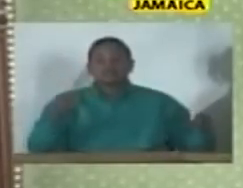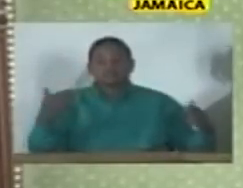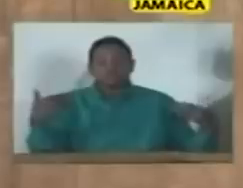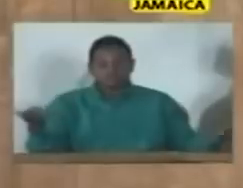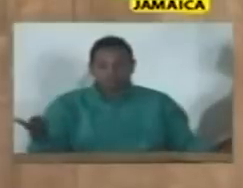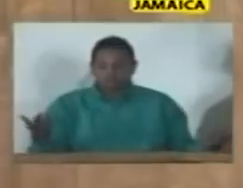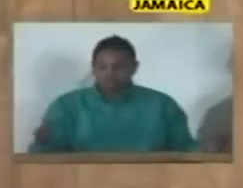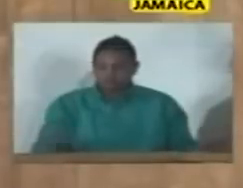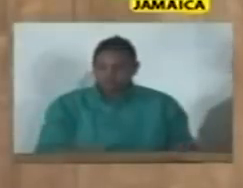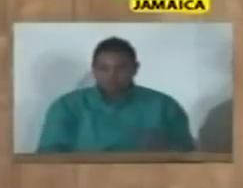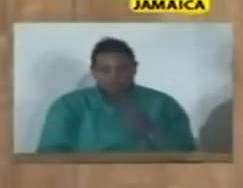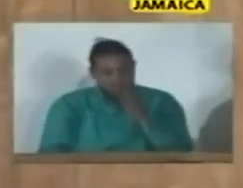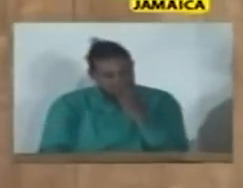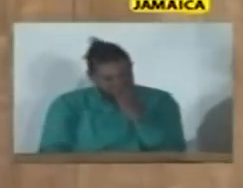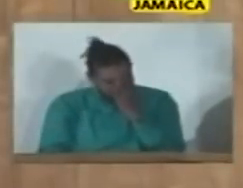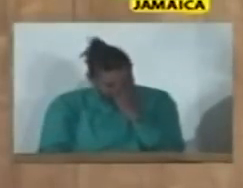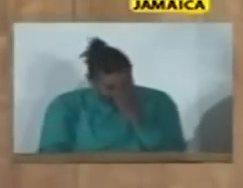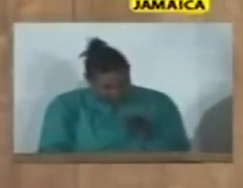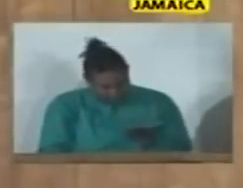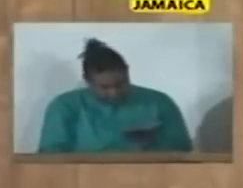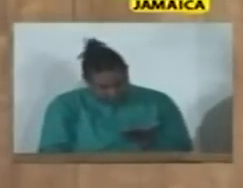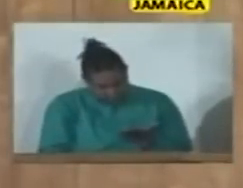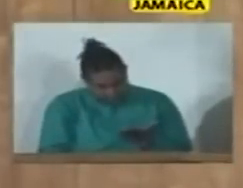square. Yes, sir, please.